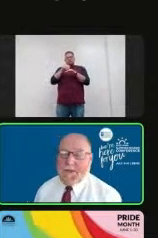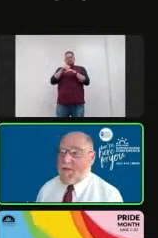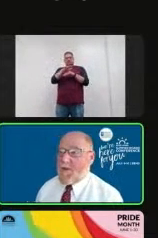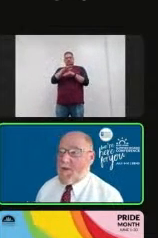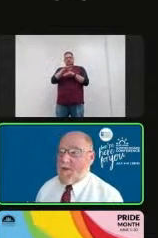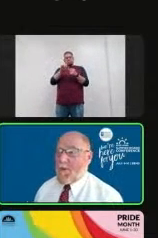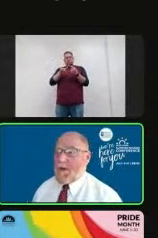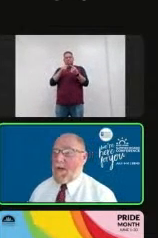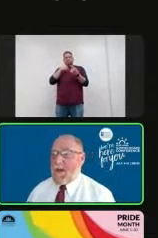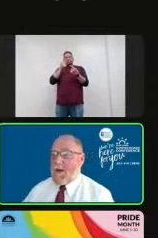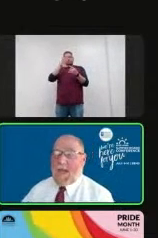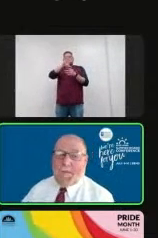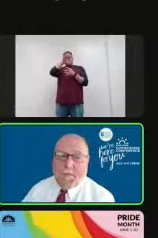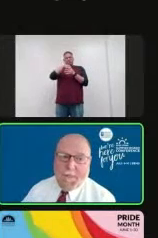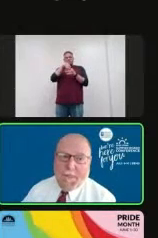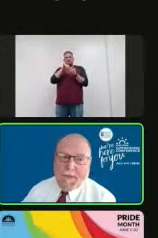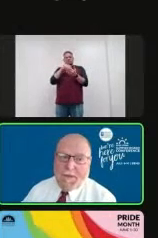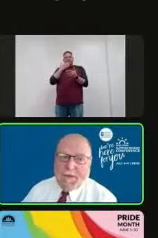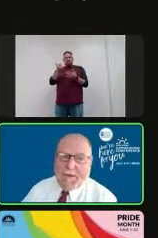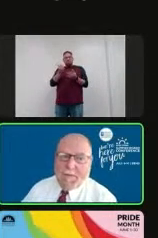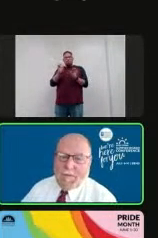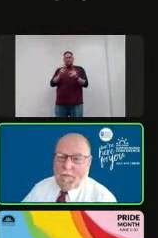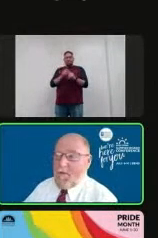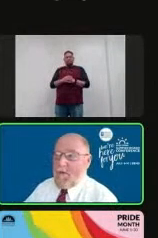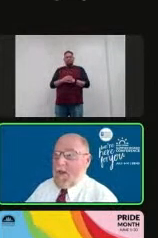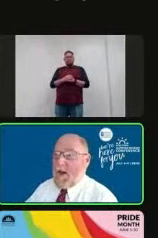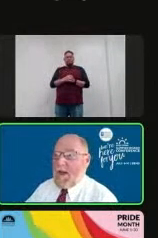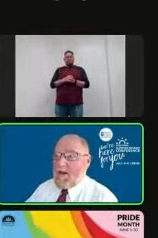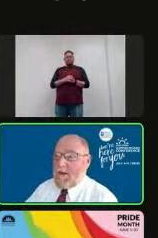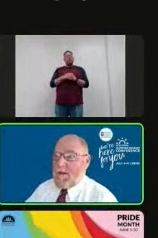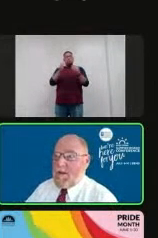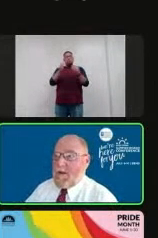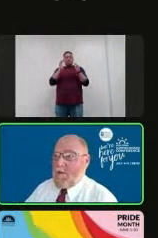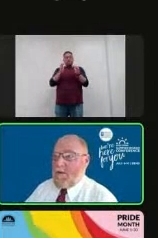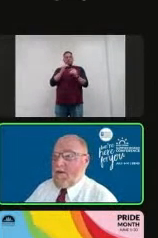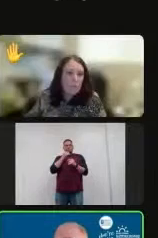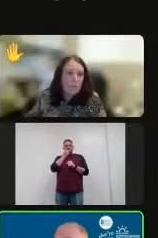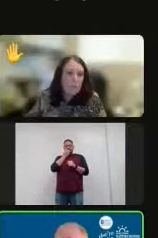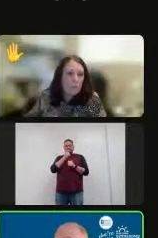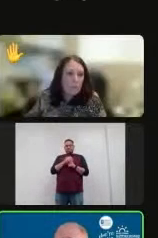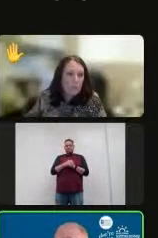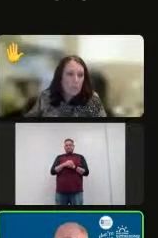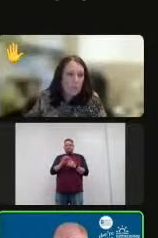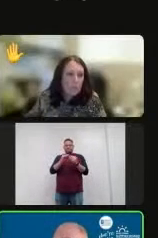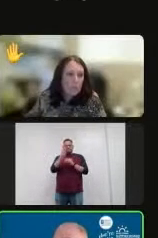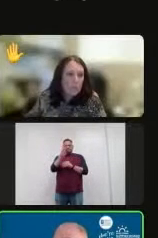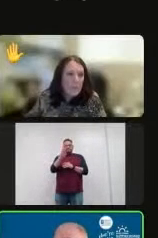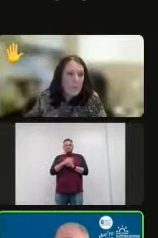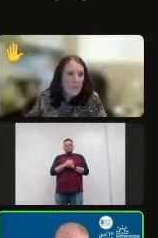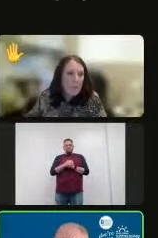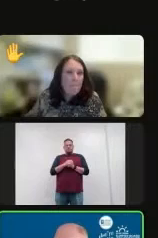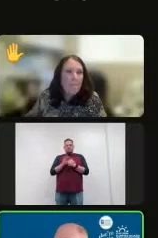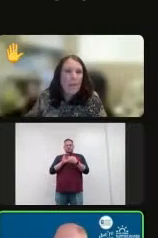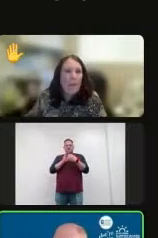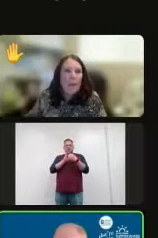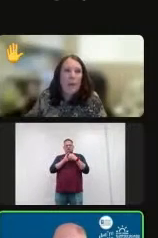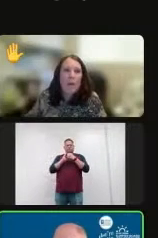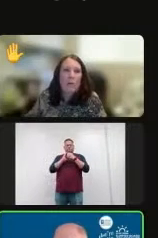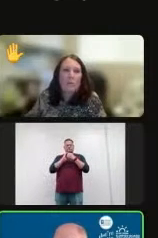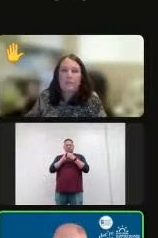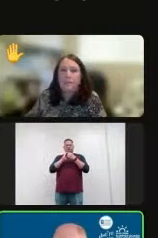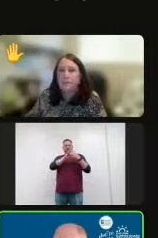my best to incorporate it. Okay. Moving on, we have number 6. Own the collective